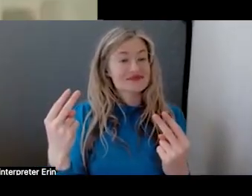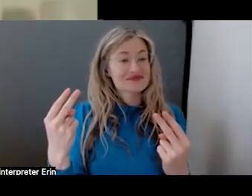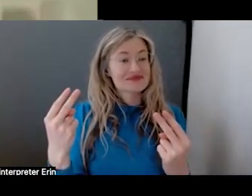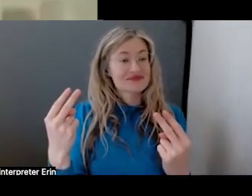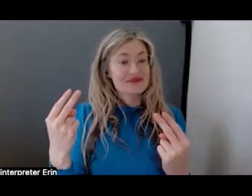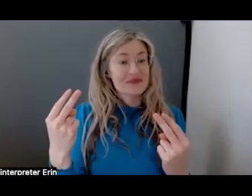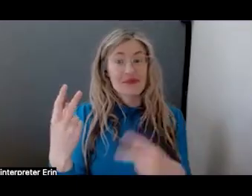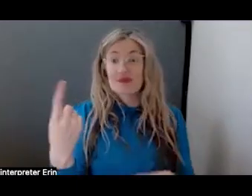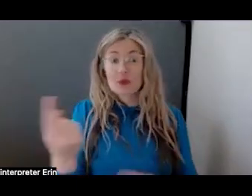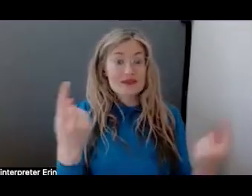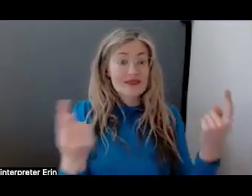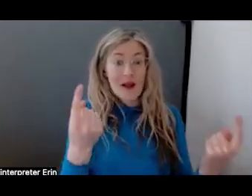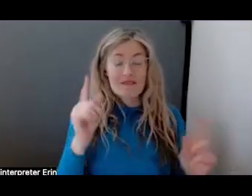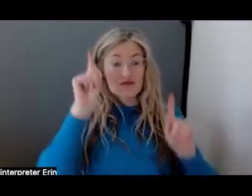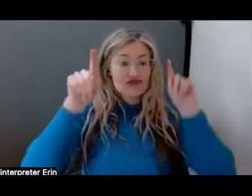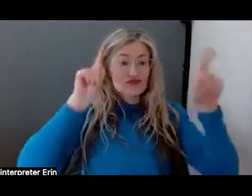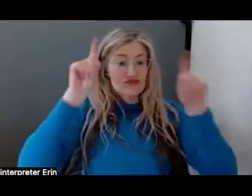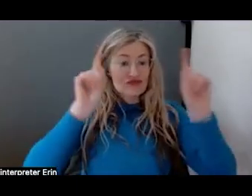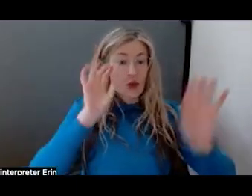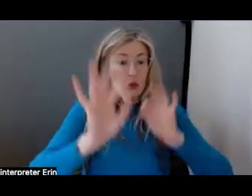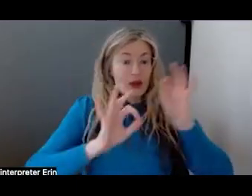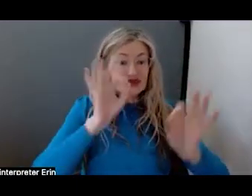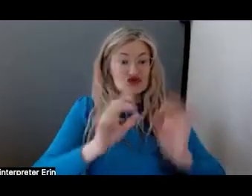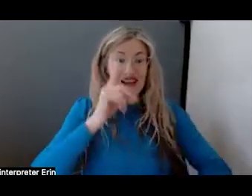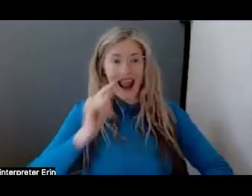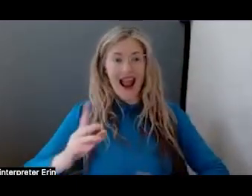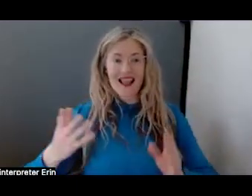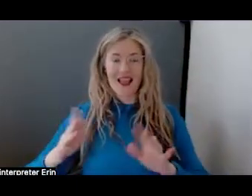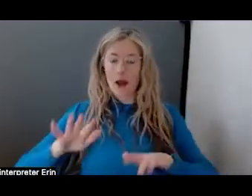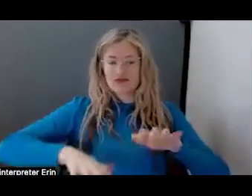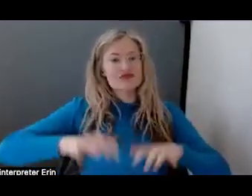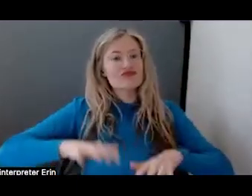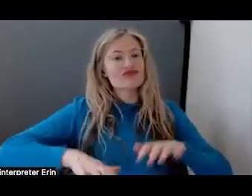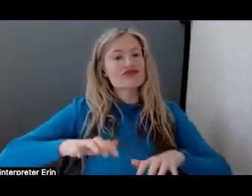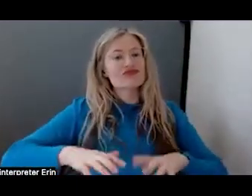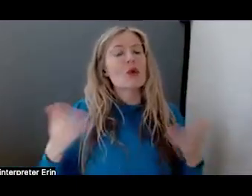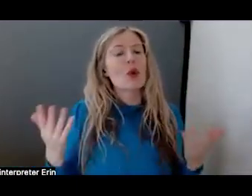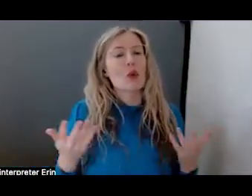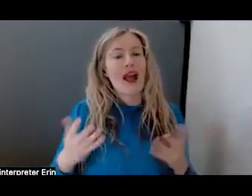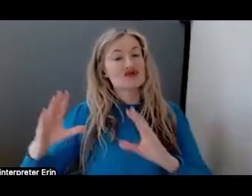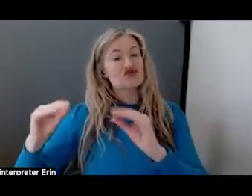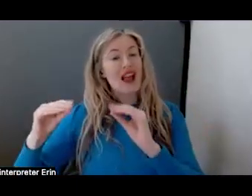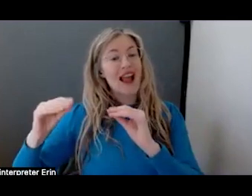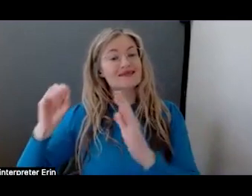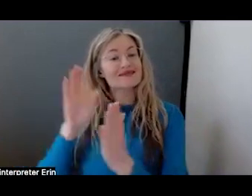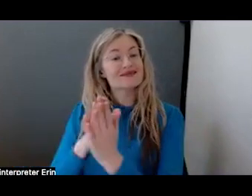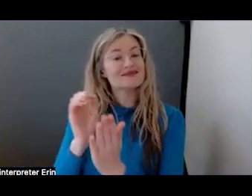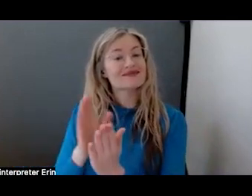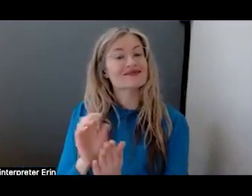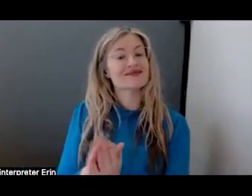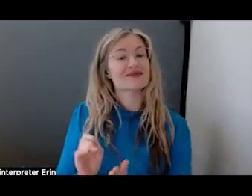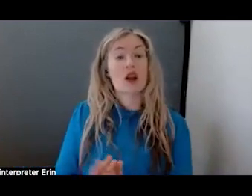write the questions they have in the chat or